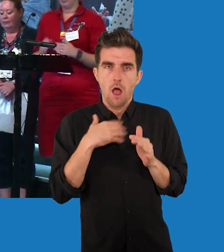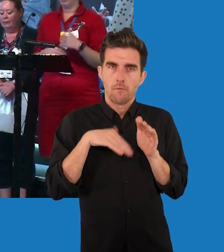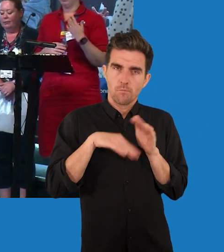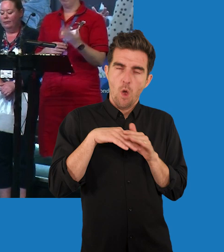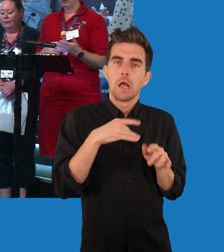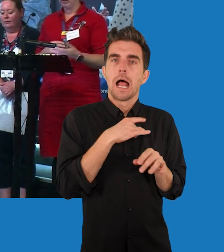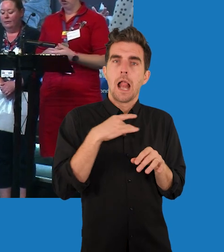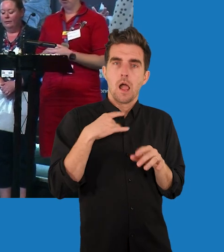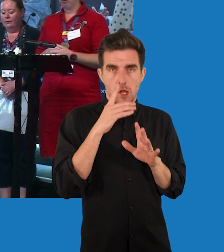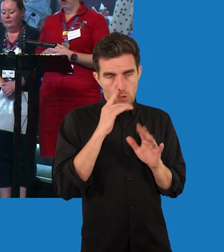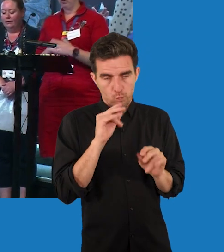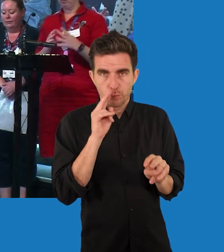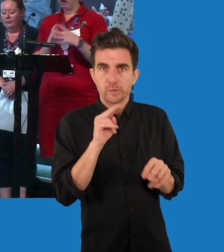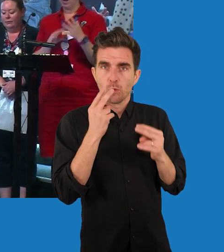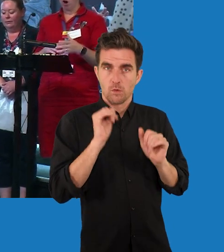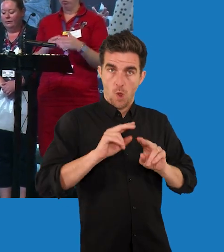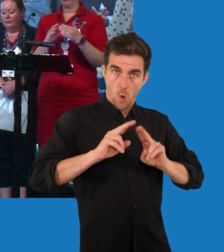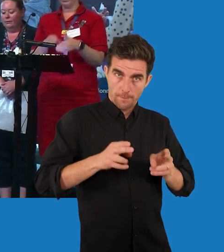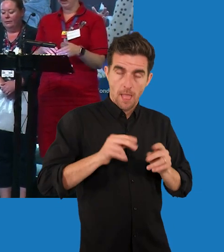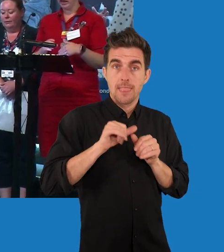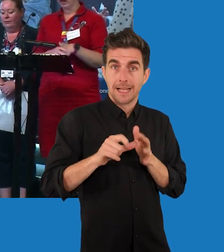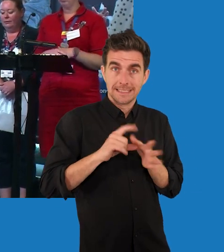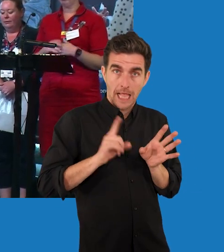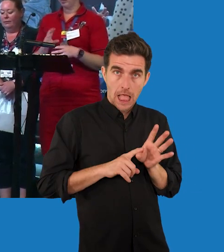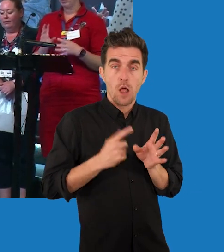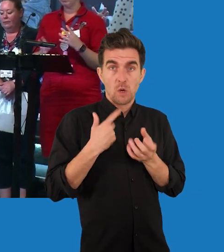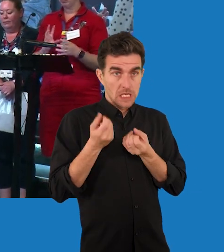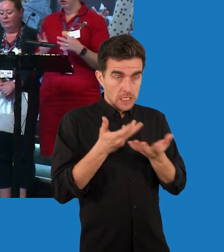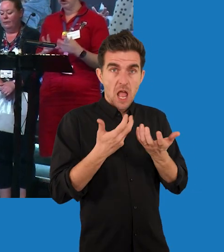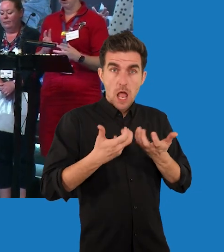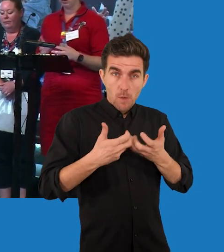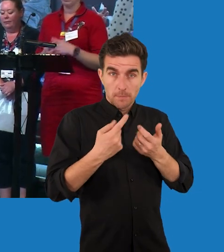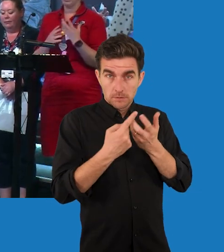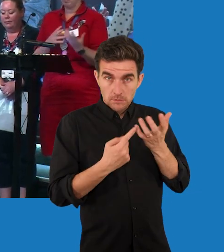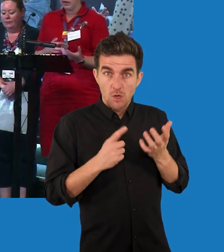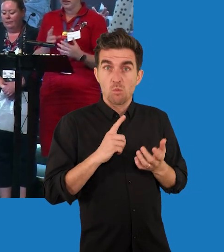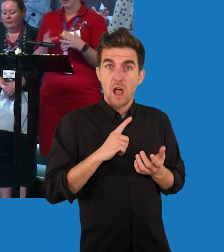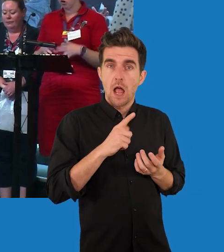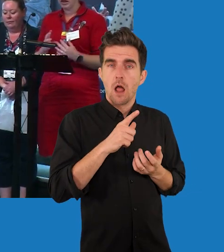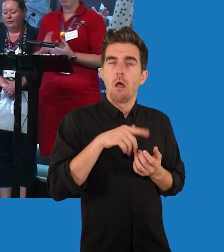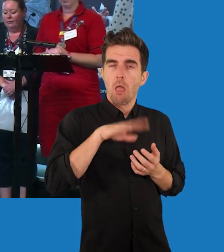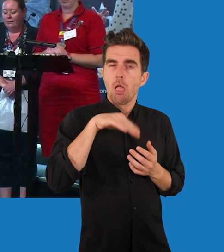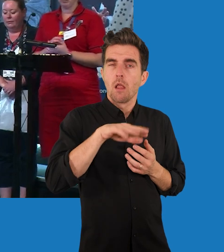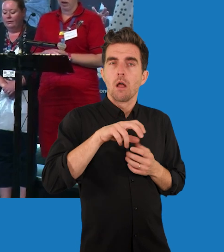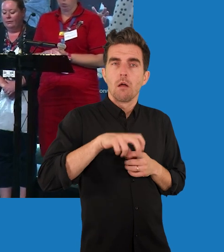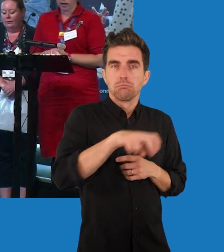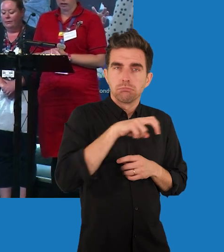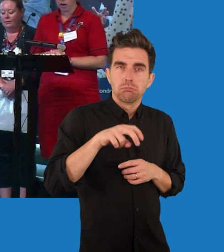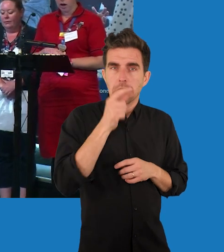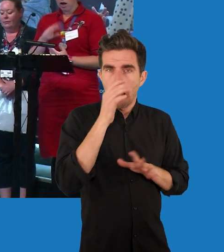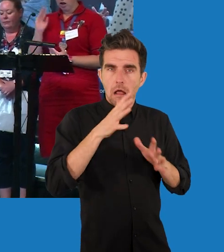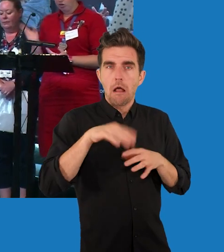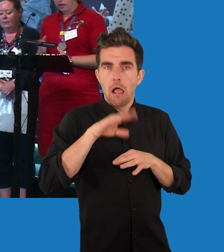then had a full clinical review at home the next day. We provided some bits of equipment because her mobility had gone down a bit since being